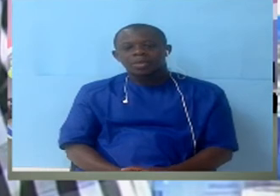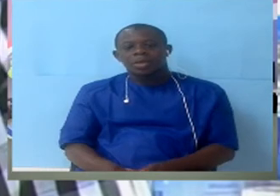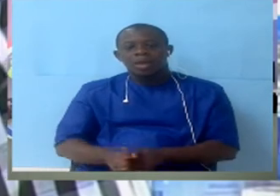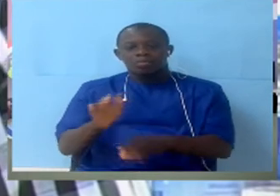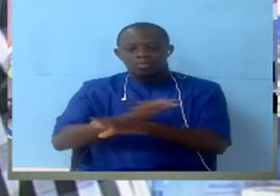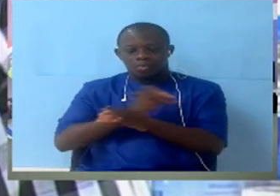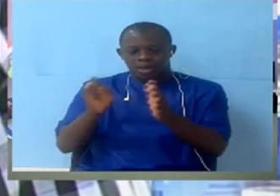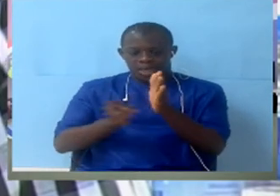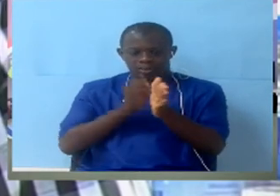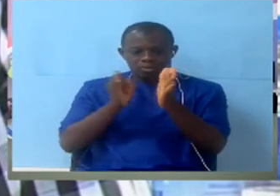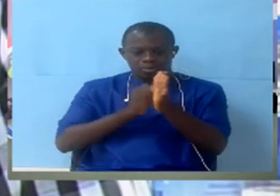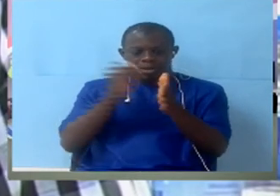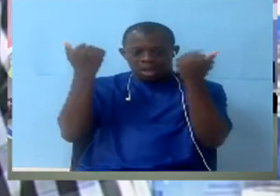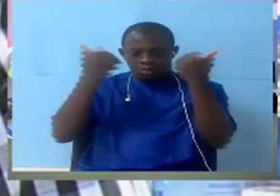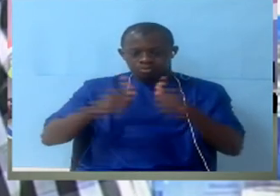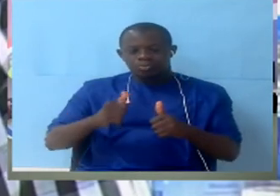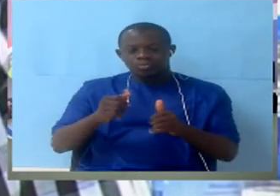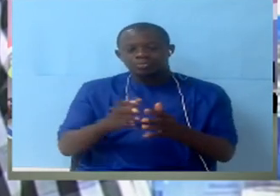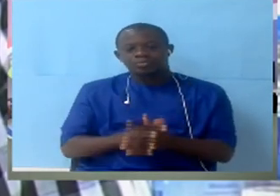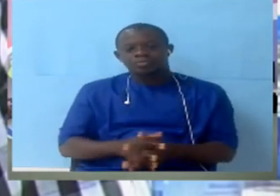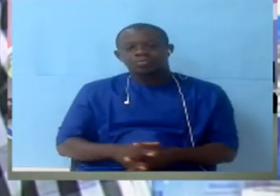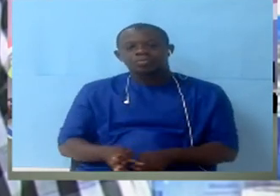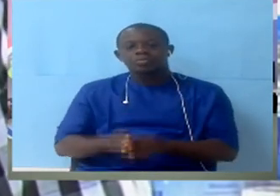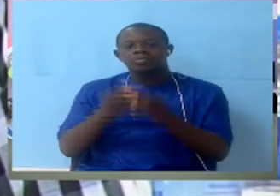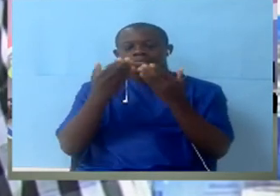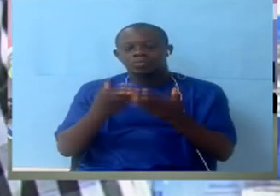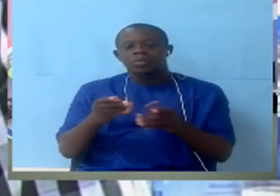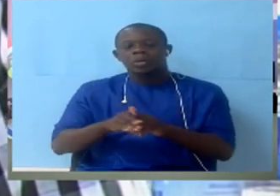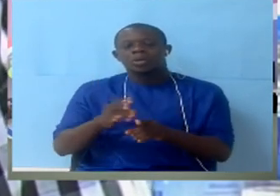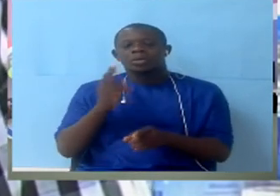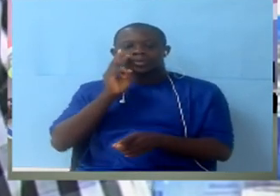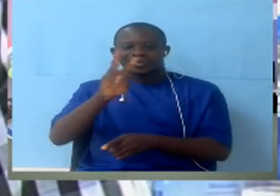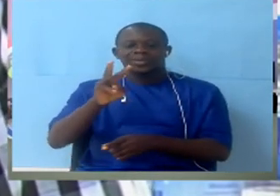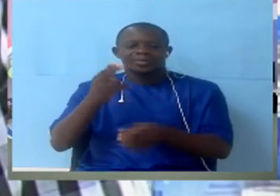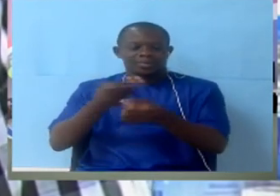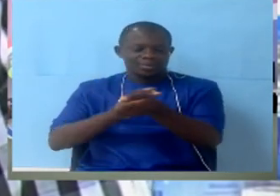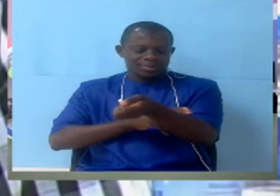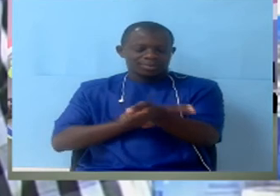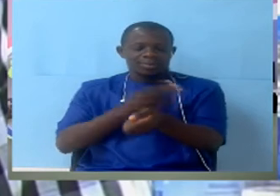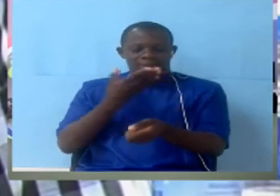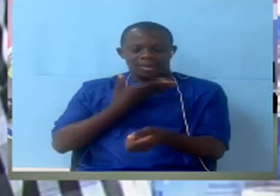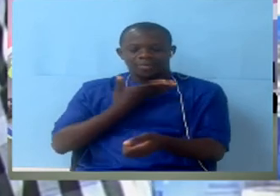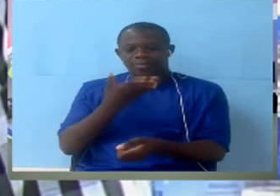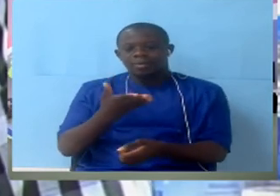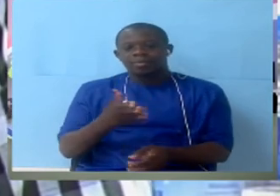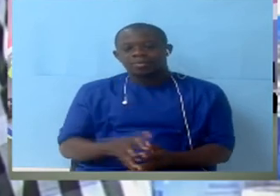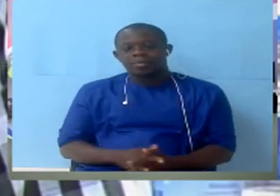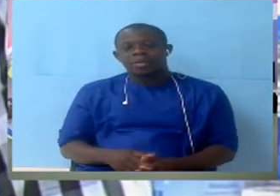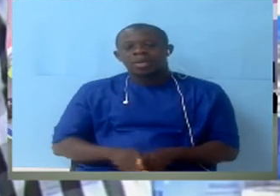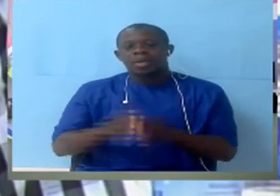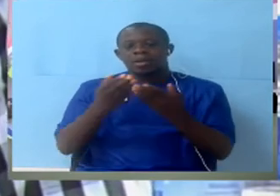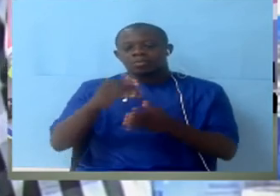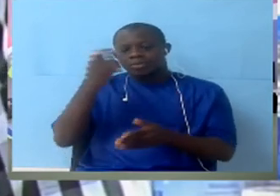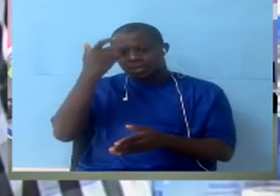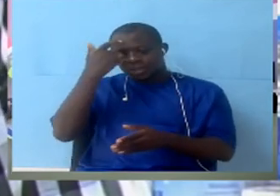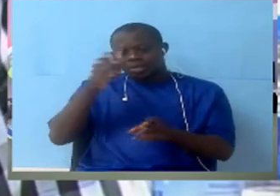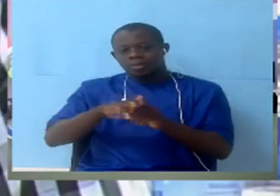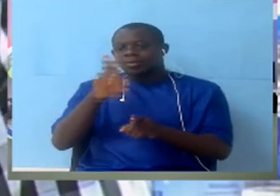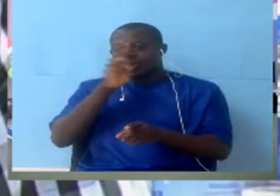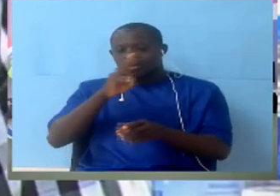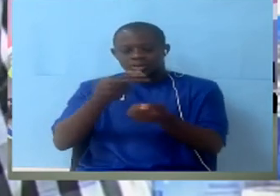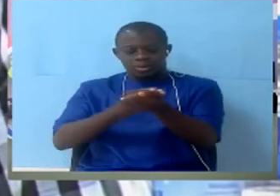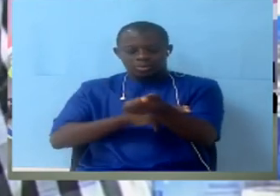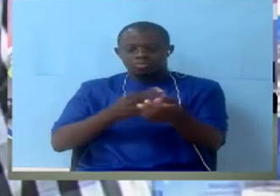during that investigation so sayo ni nyaraje they saw the ship and they said sayo ni from run back to the farm and the ship